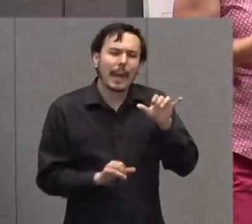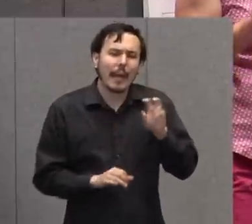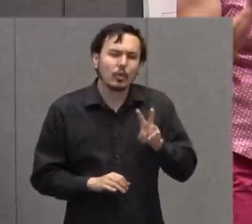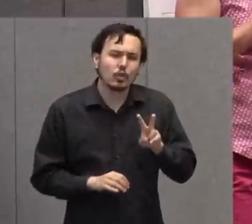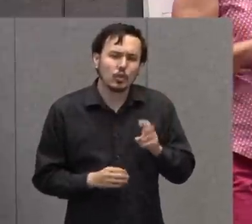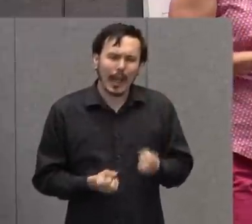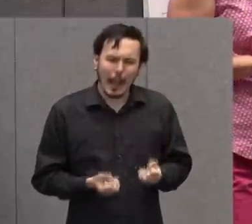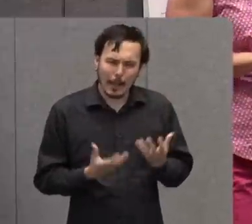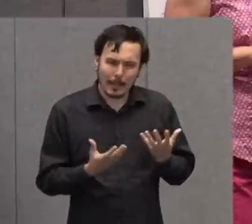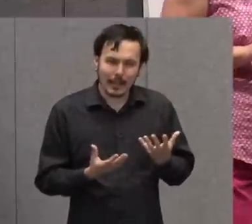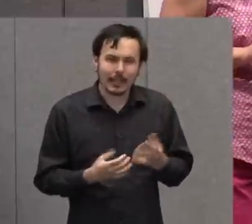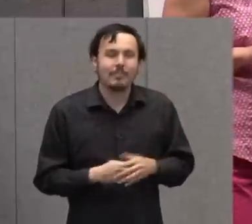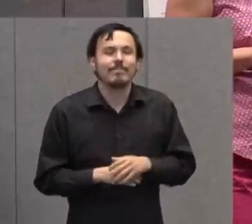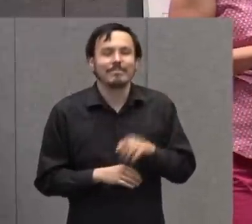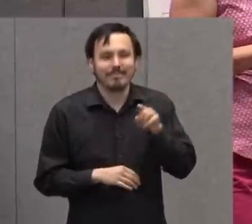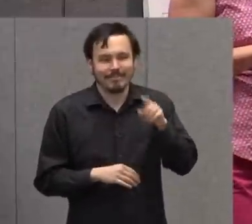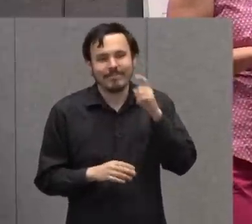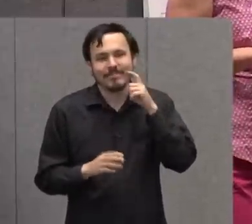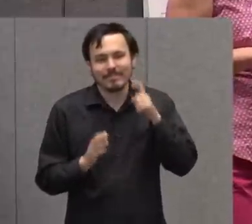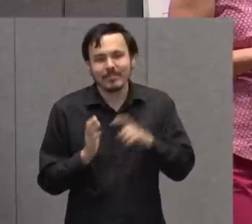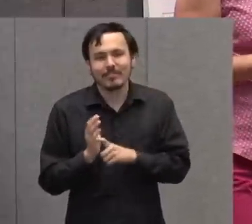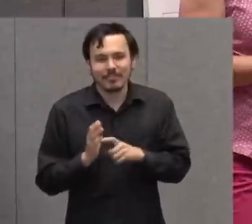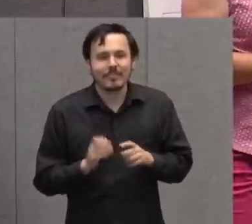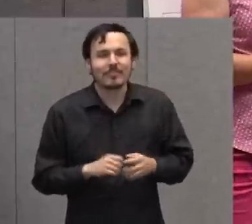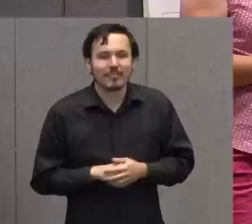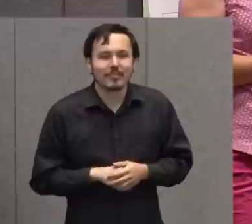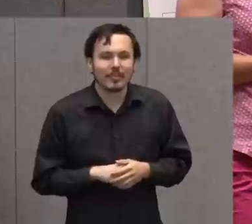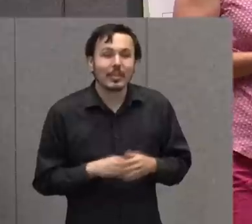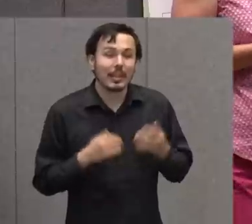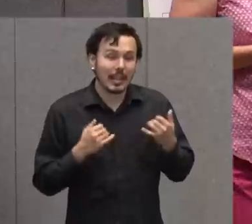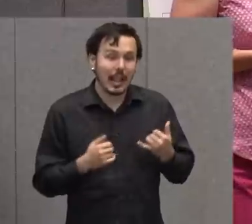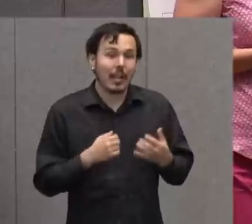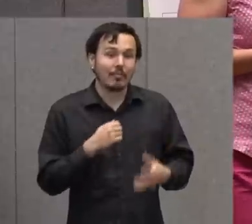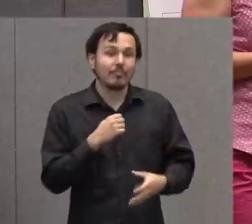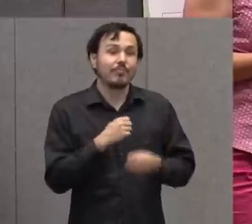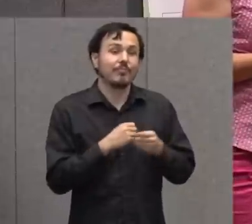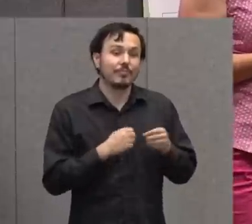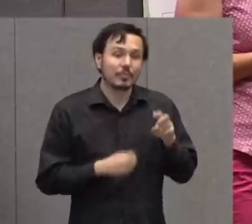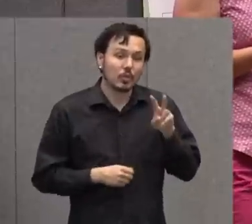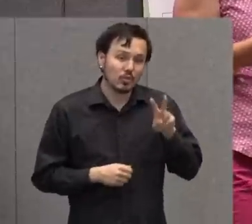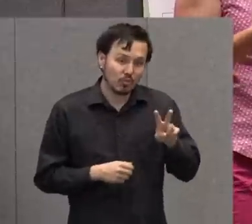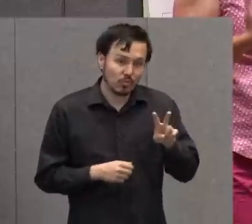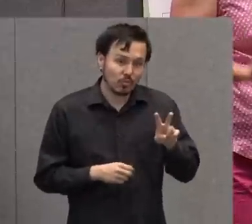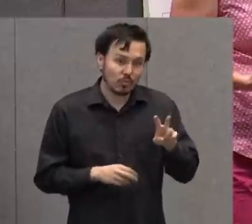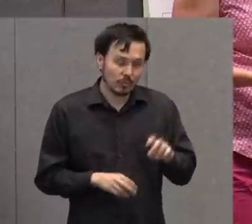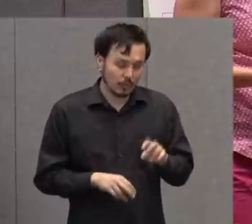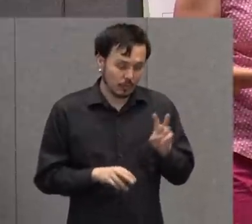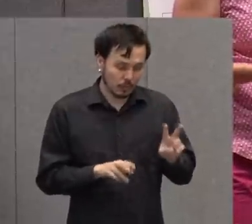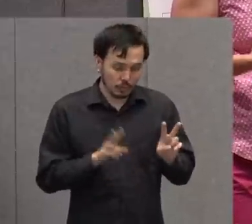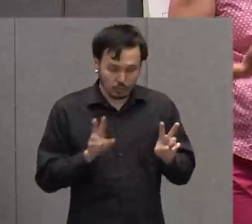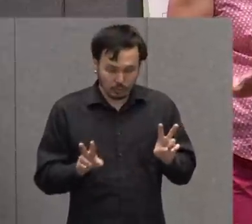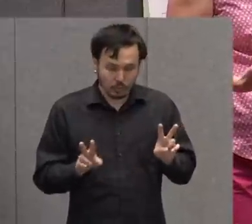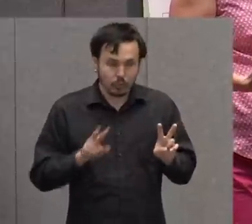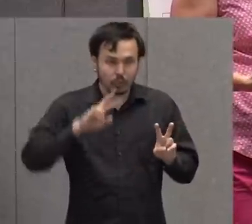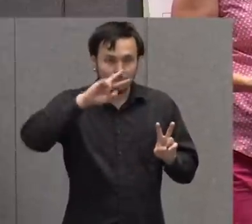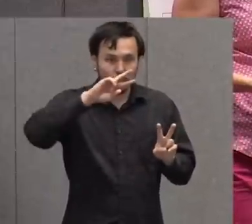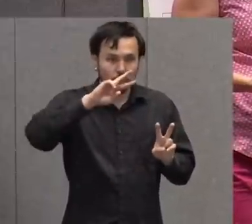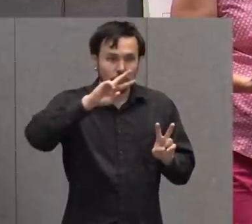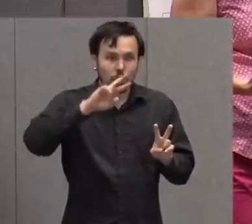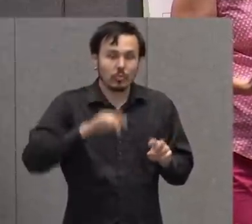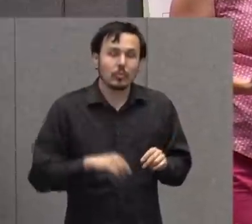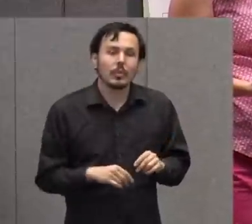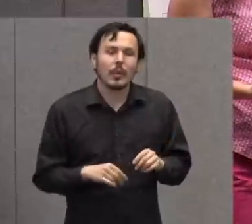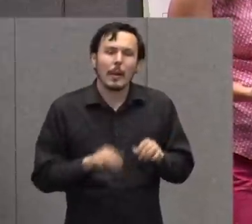I'm glad you guys noticed that pattern before I told you. Thank you. We have two on each side, and then pattern three has what on each